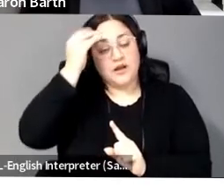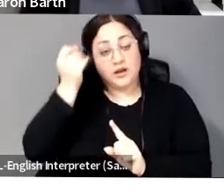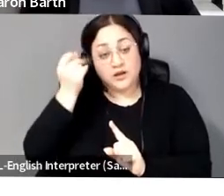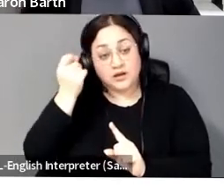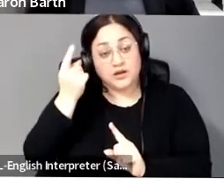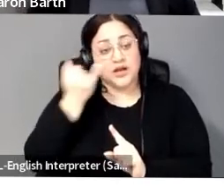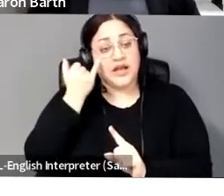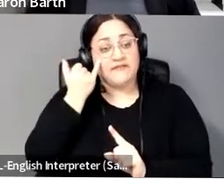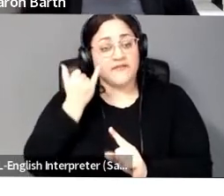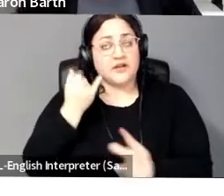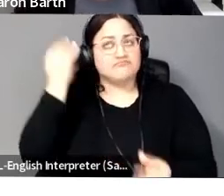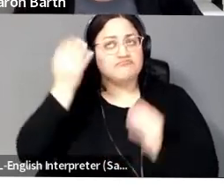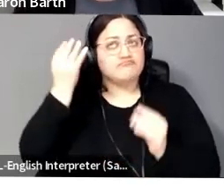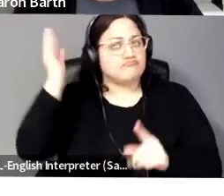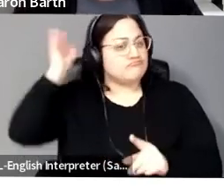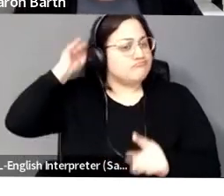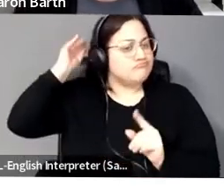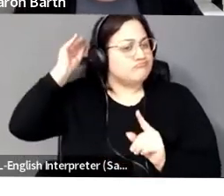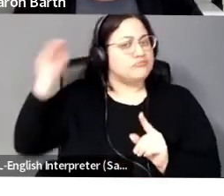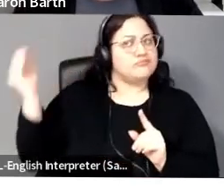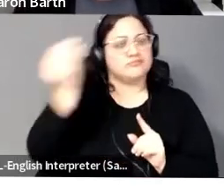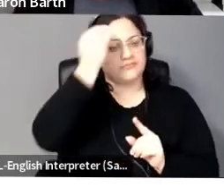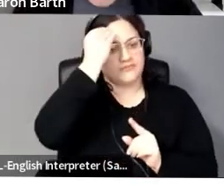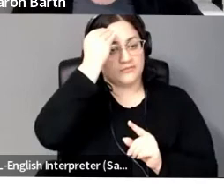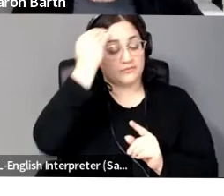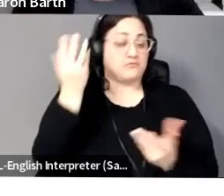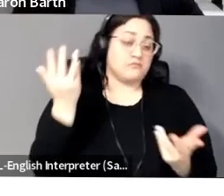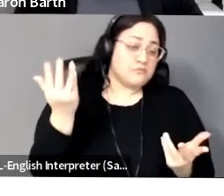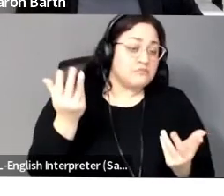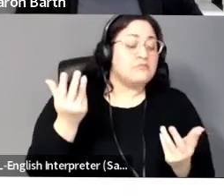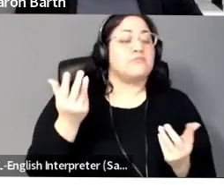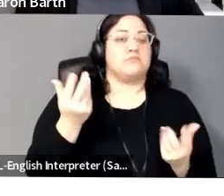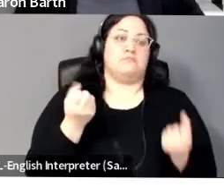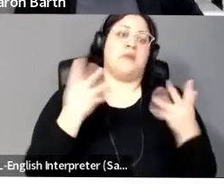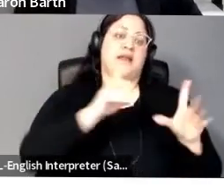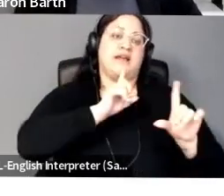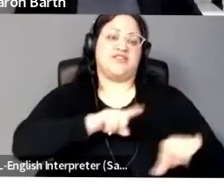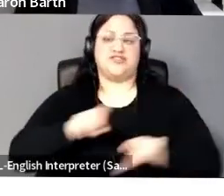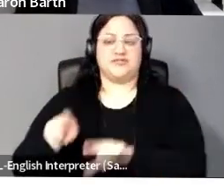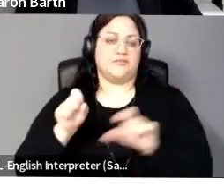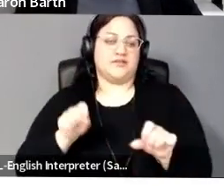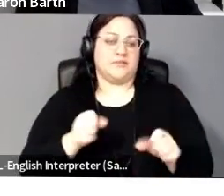Okay, that's the first one. And here's the second one. It's called